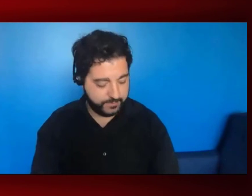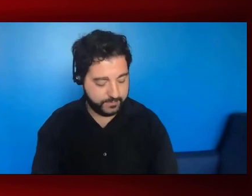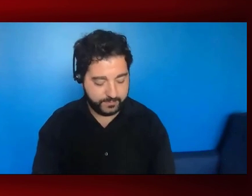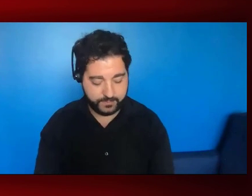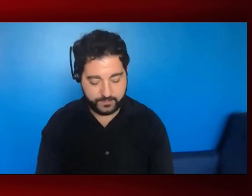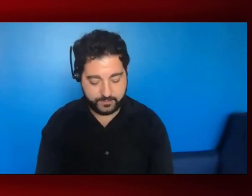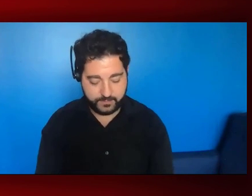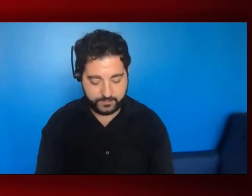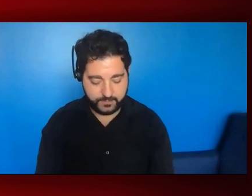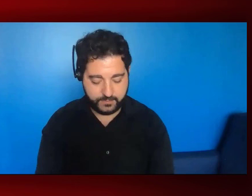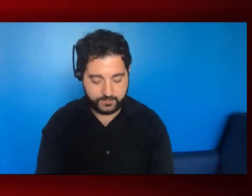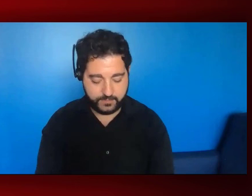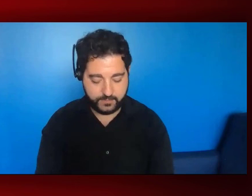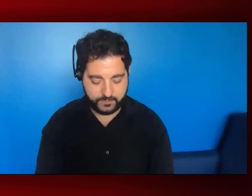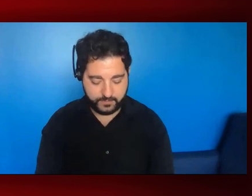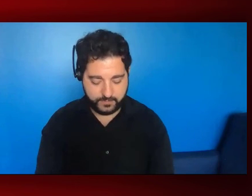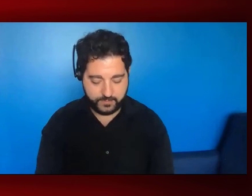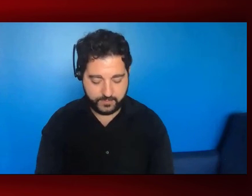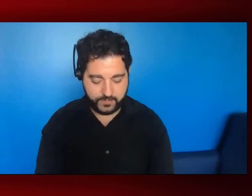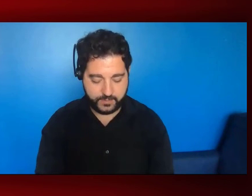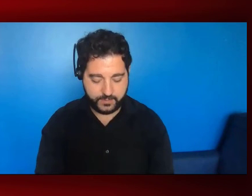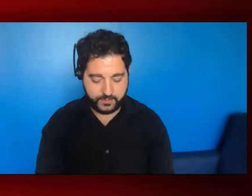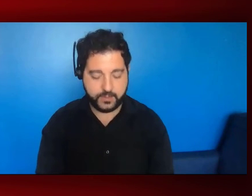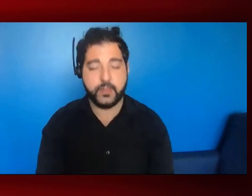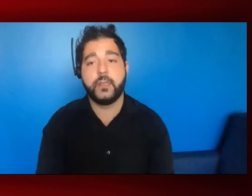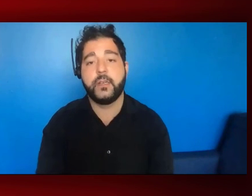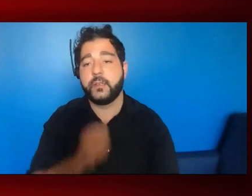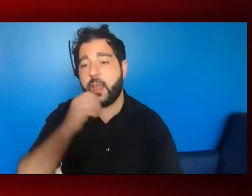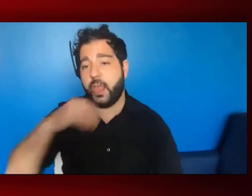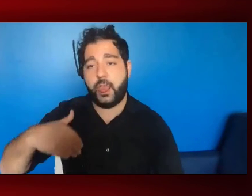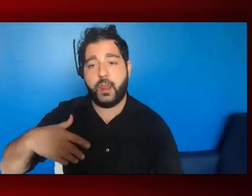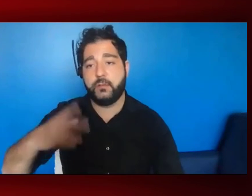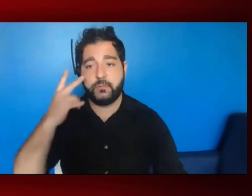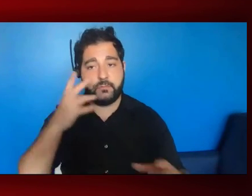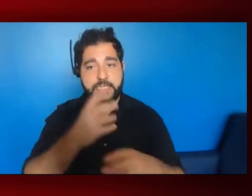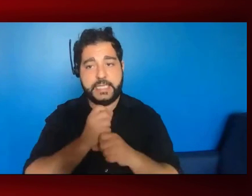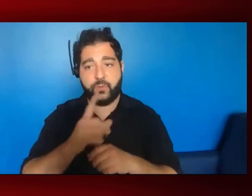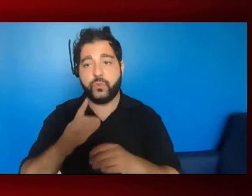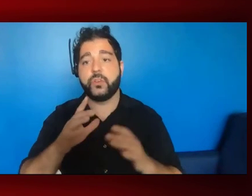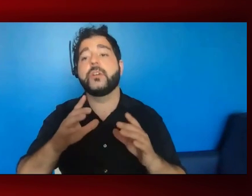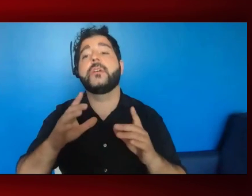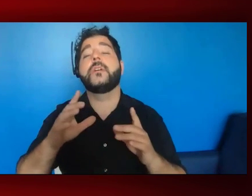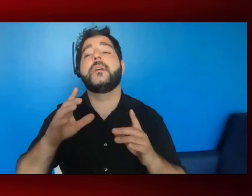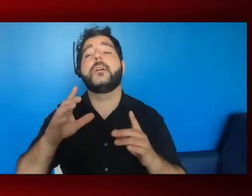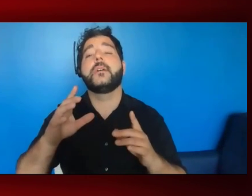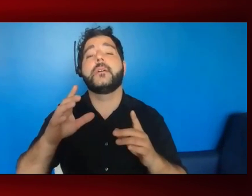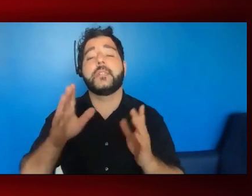Yes, okay. If you haven't received your schedule, look in the box, the chat,